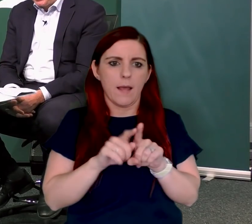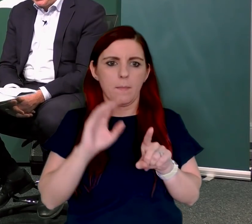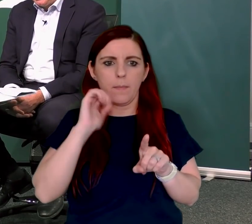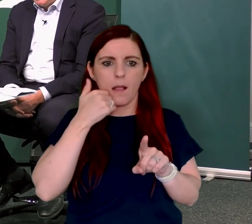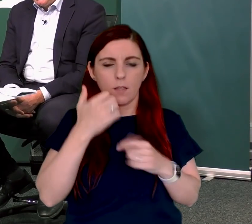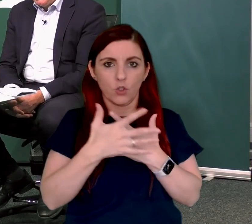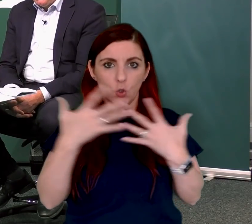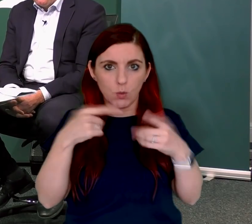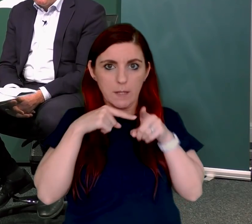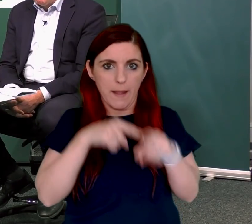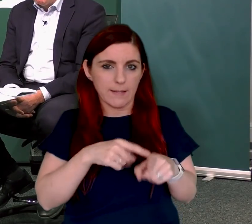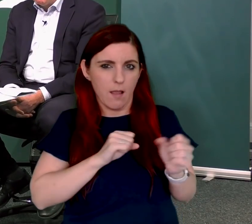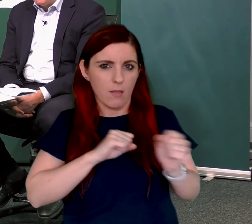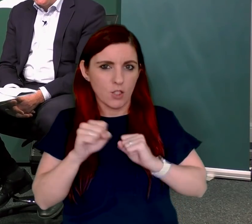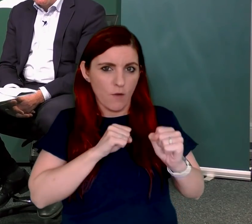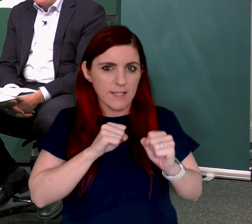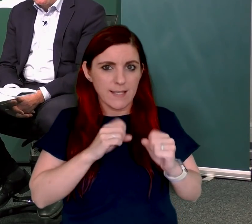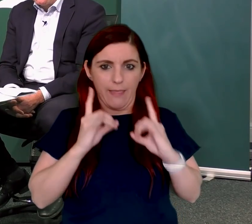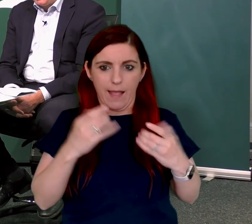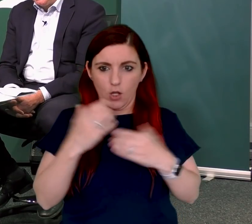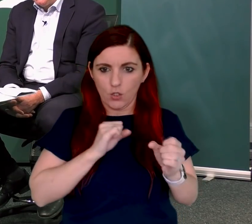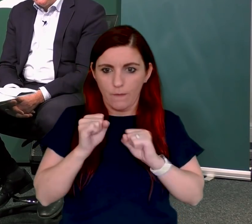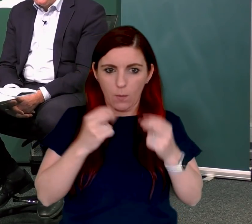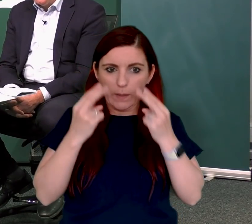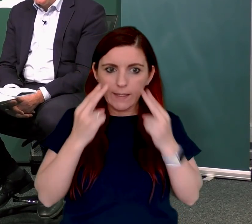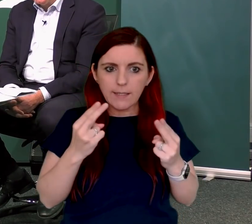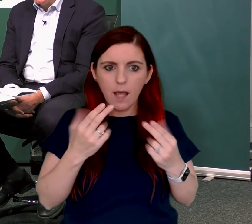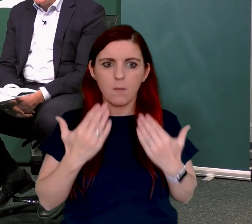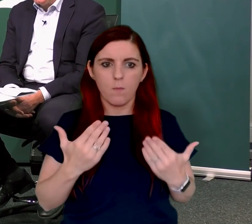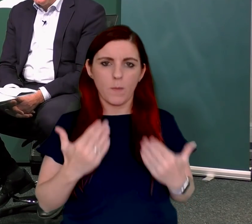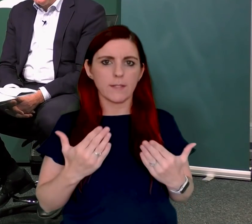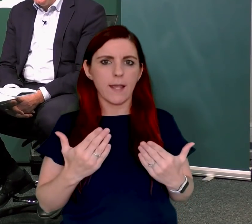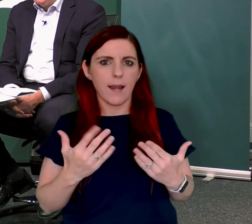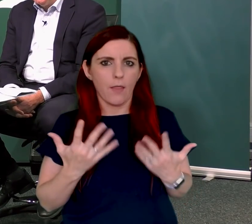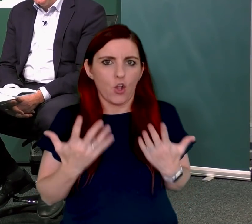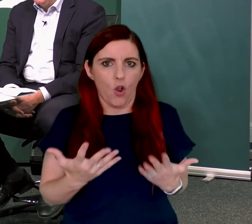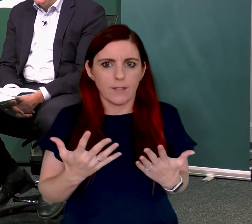huge dependency on our services at this at their state of current fragility,